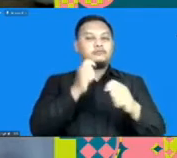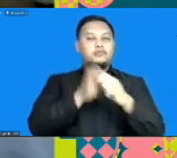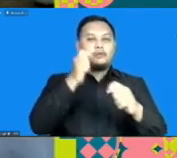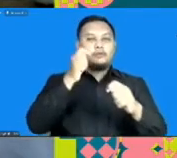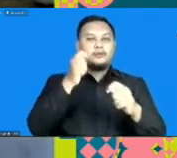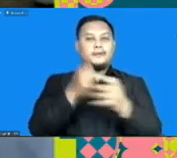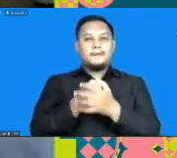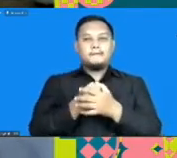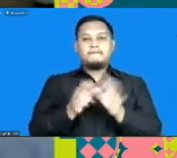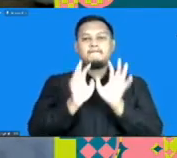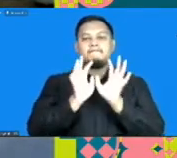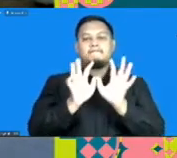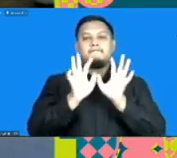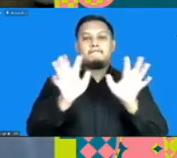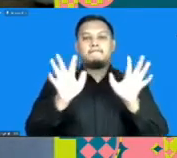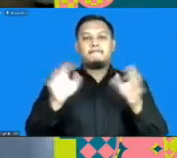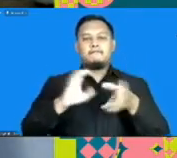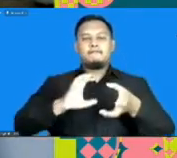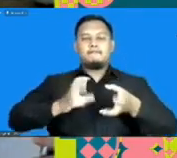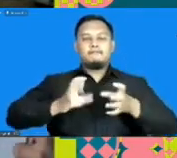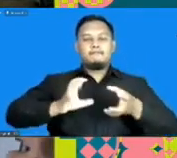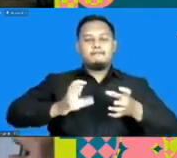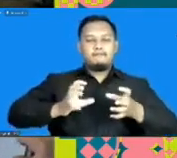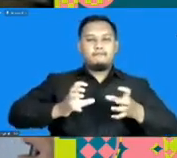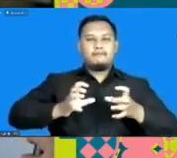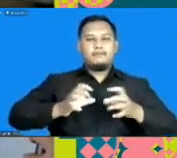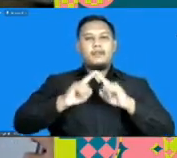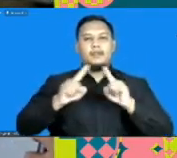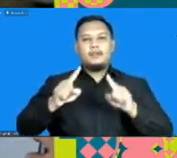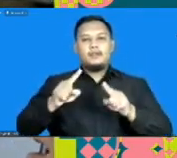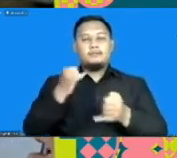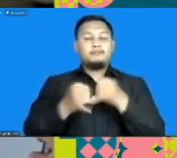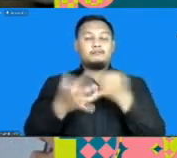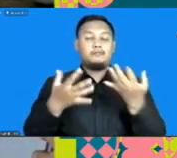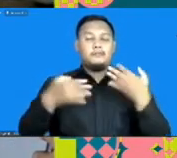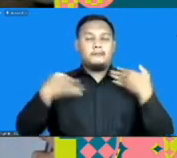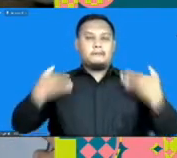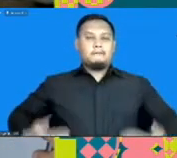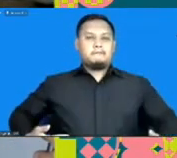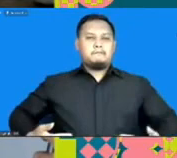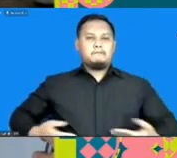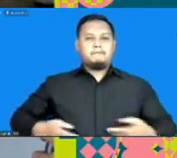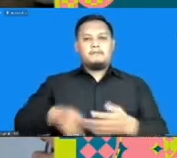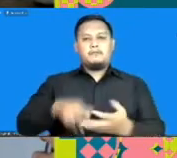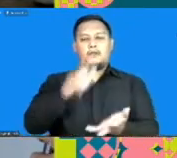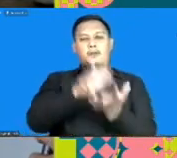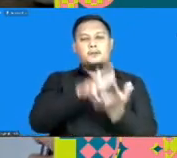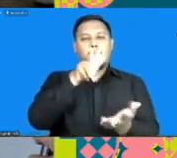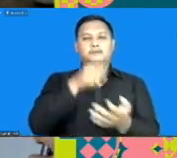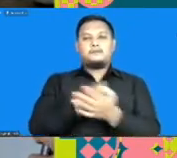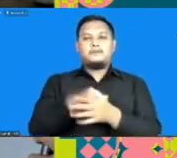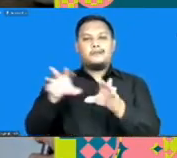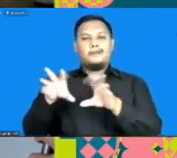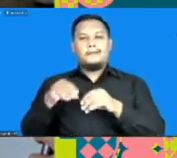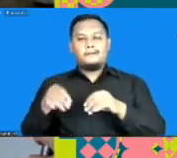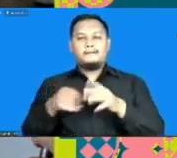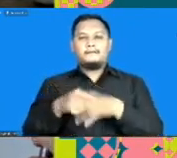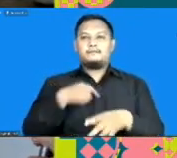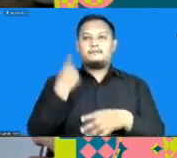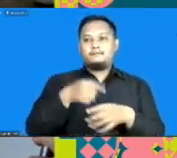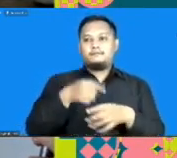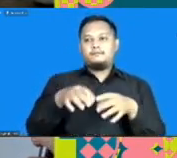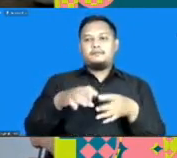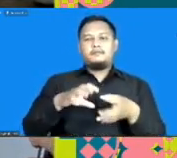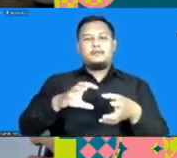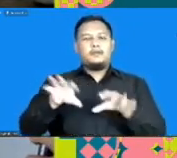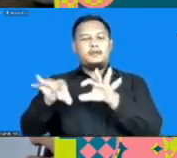human that actually make decisions. And you cannot control human mind, right? And I have to delegate my job to